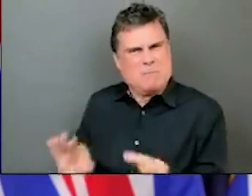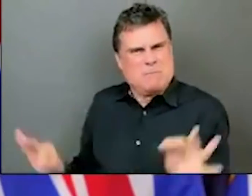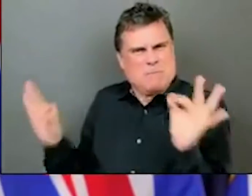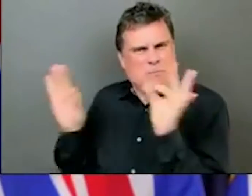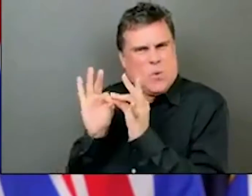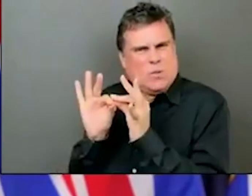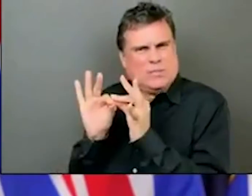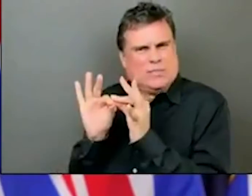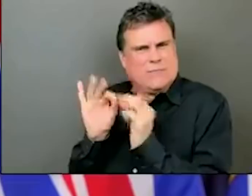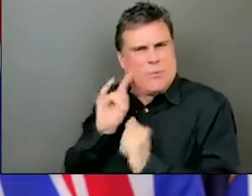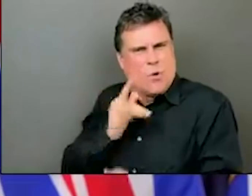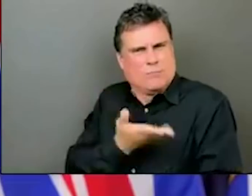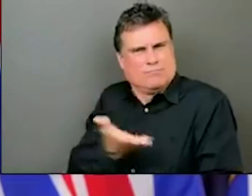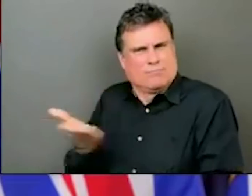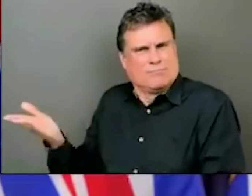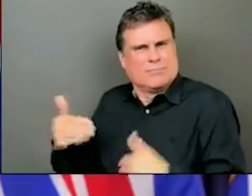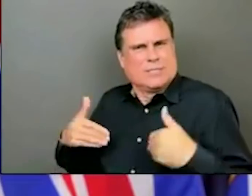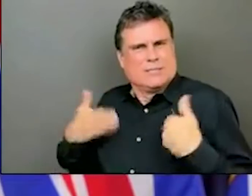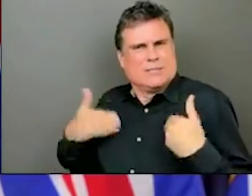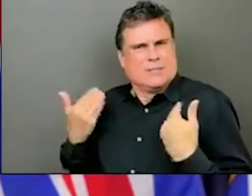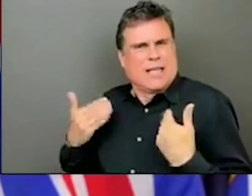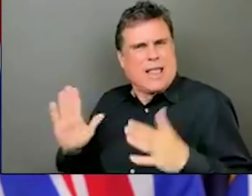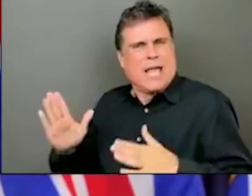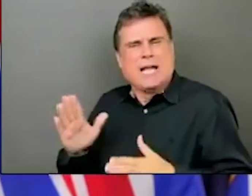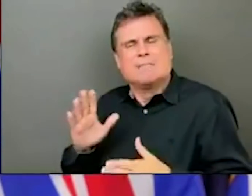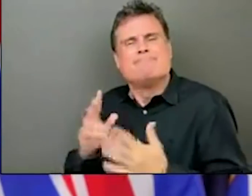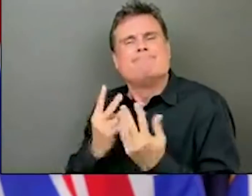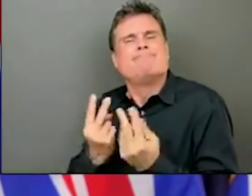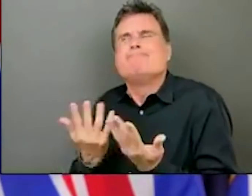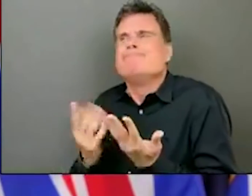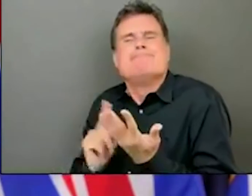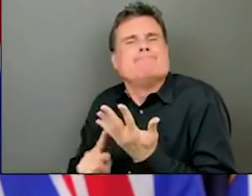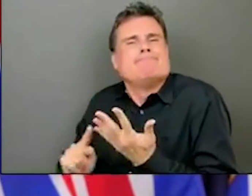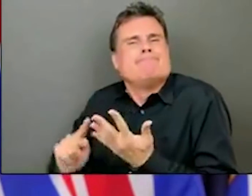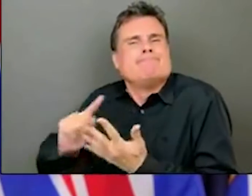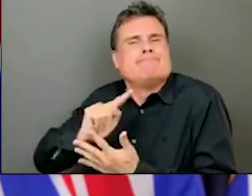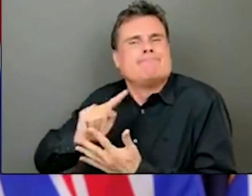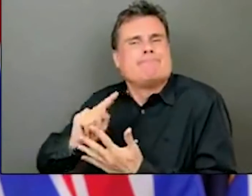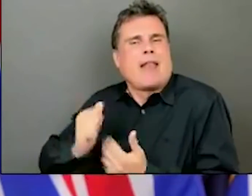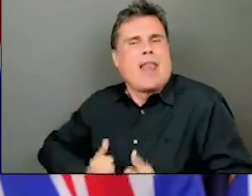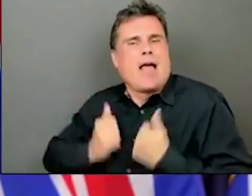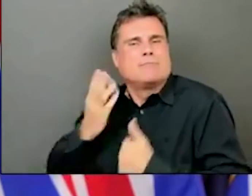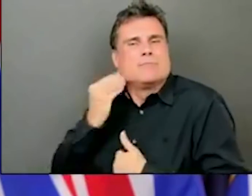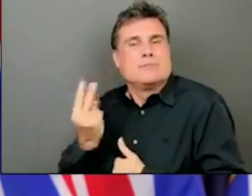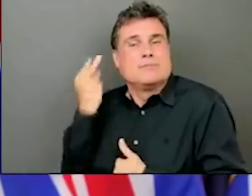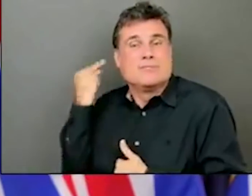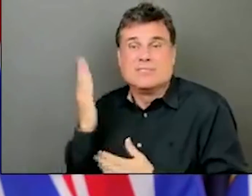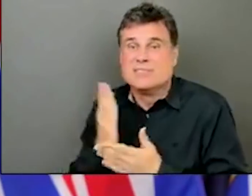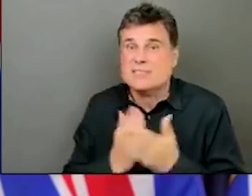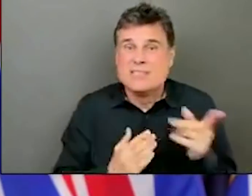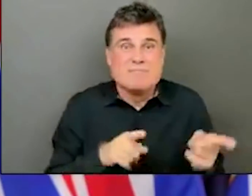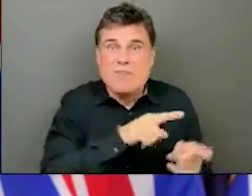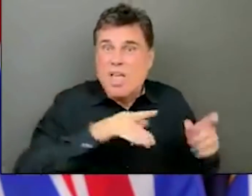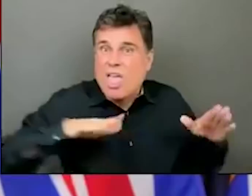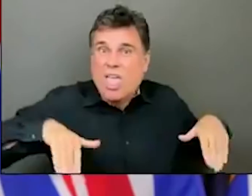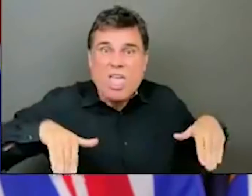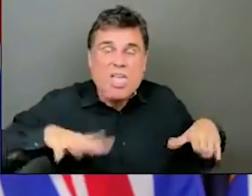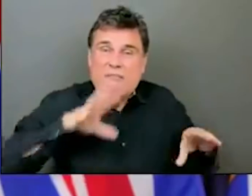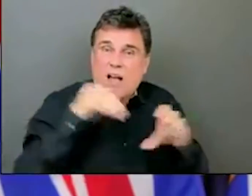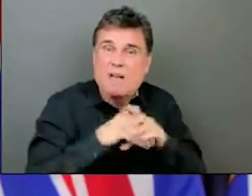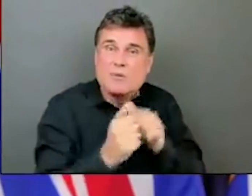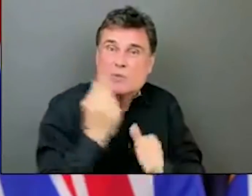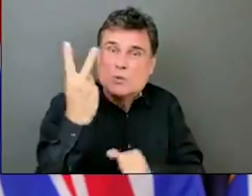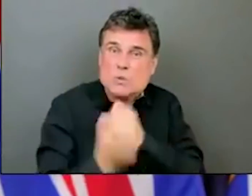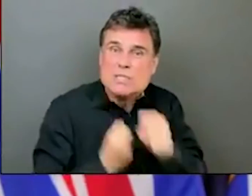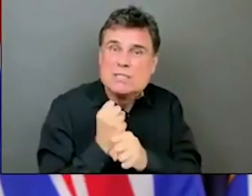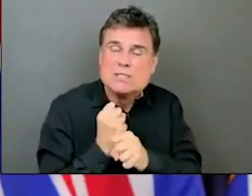and in BC these are important moments in their lives, and some people have lost those moments in the last couple of years, and so it's important that